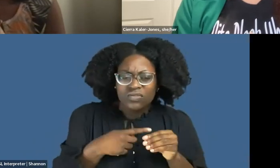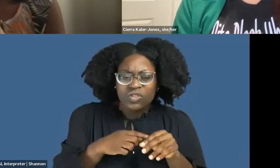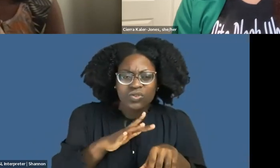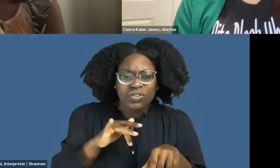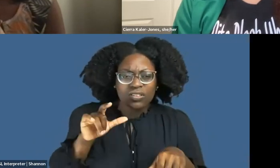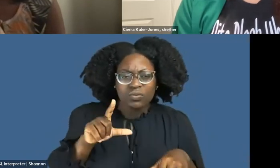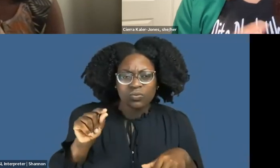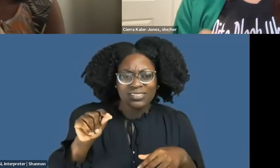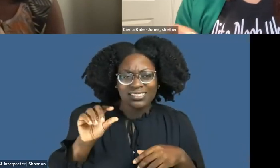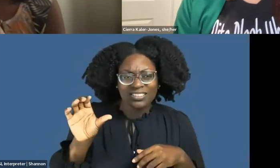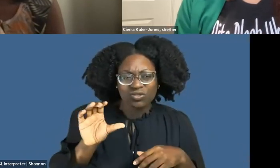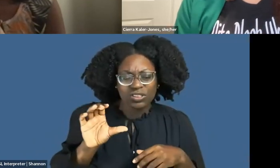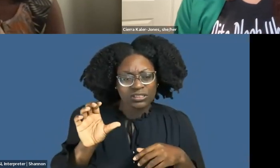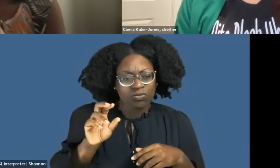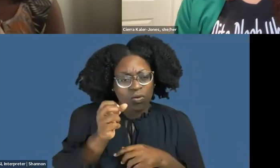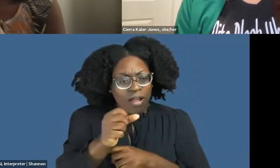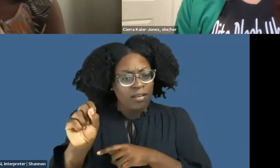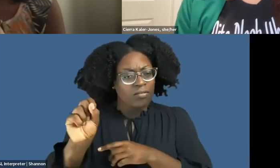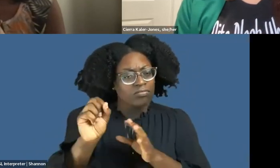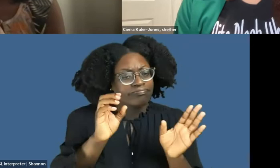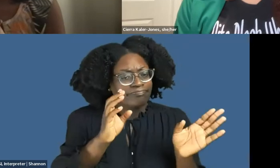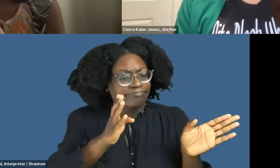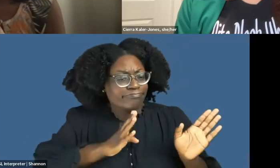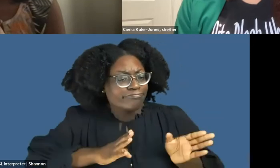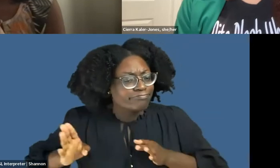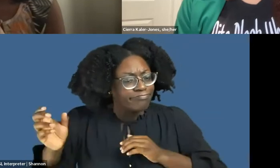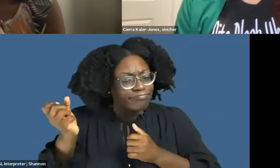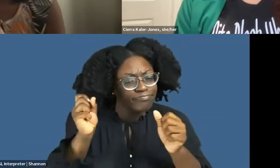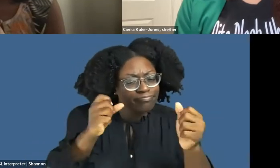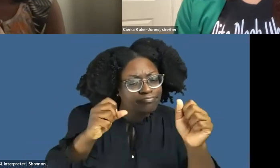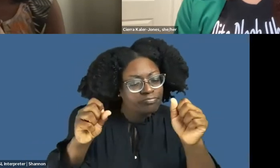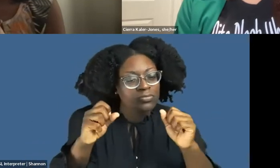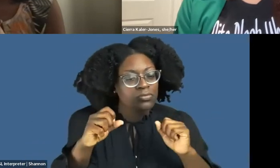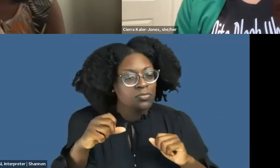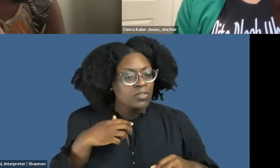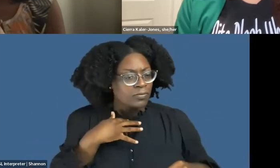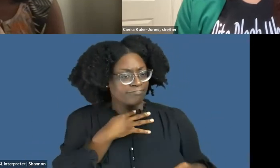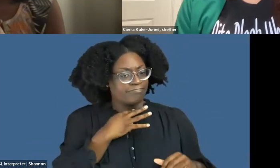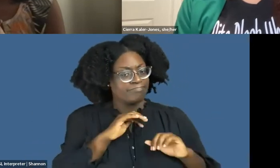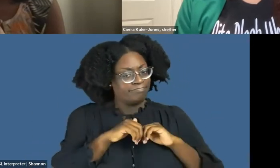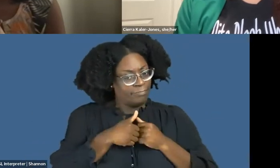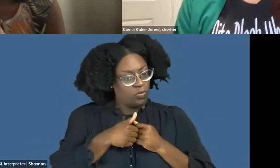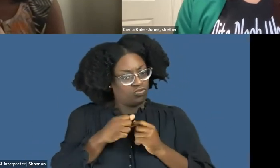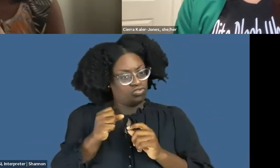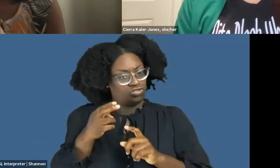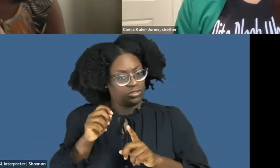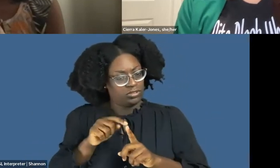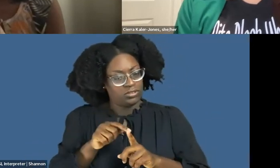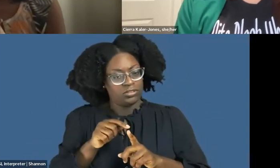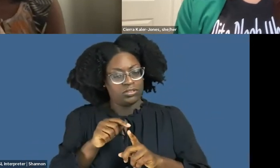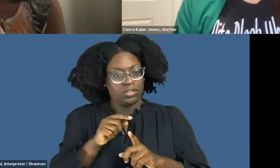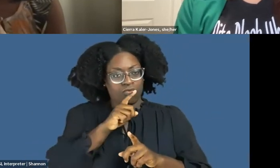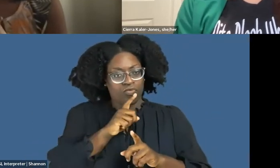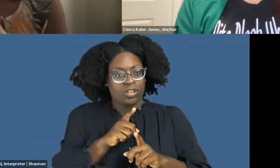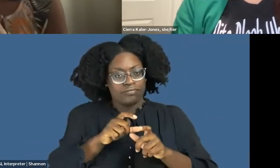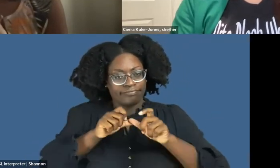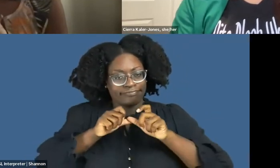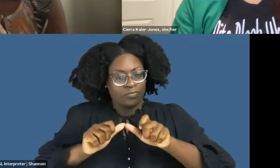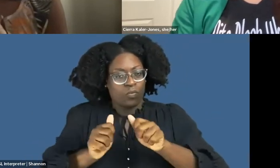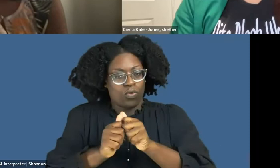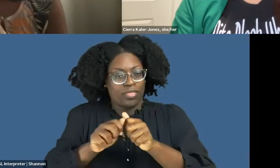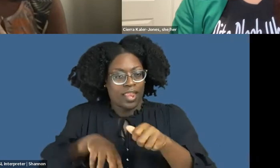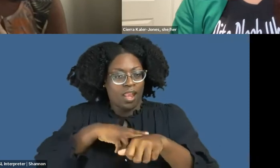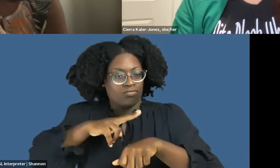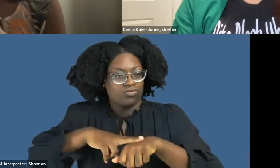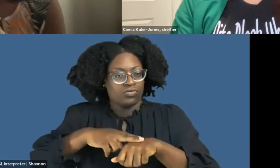history just a bit, how did she keep radical politics alive when the nation really was turning towards integration in the mid